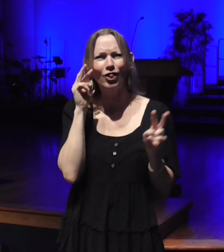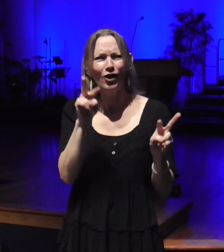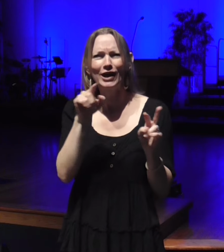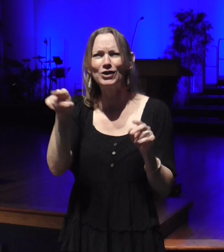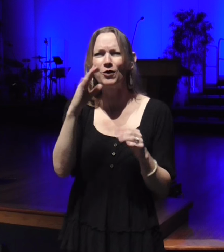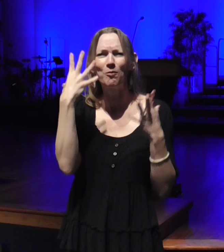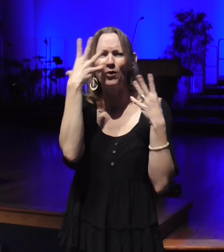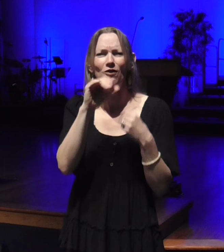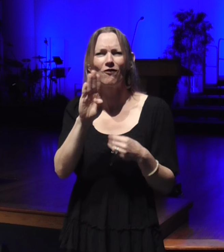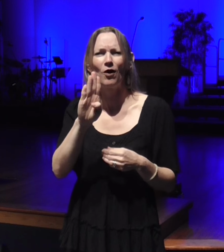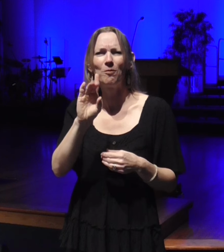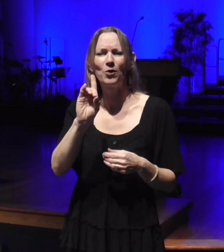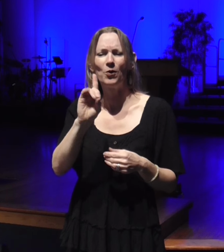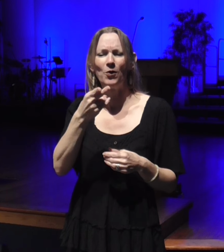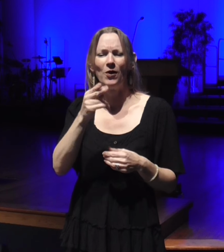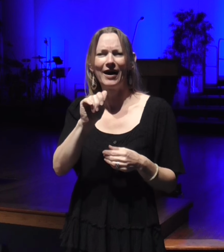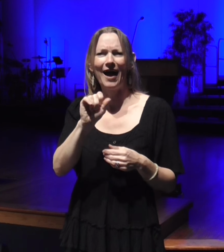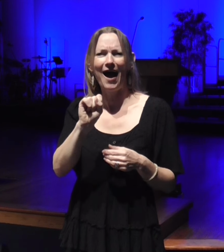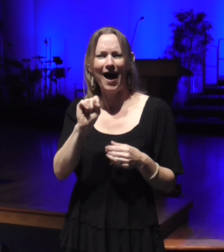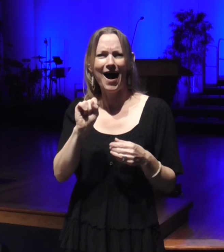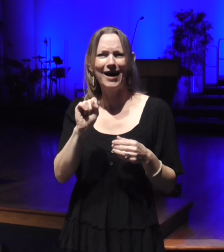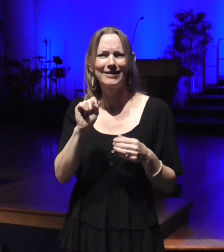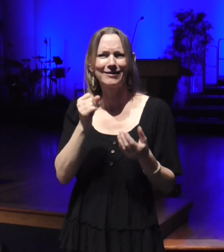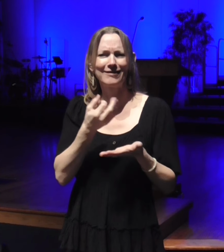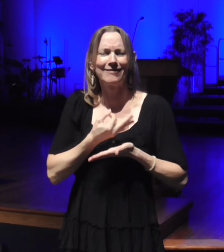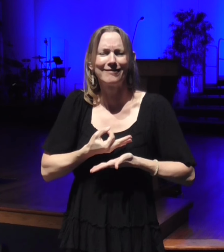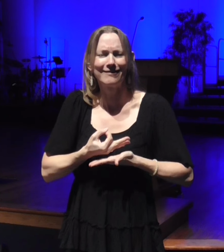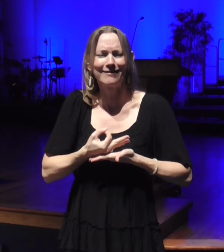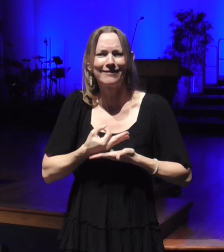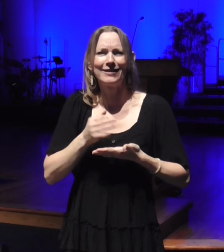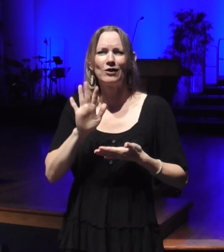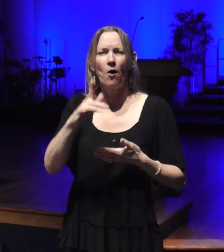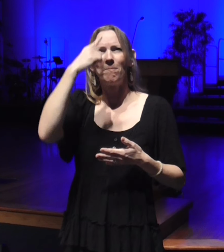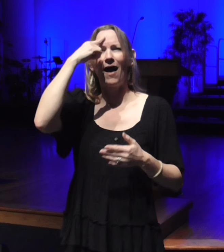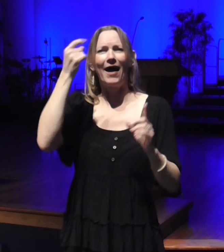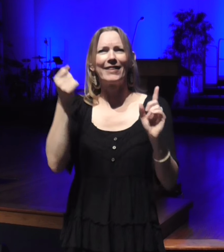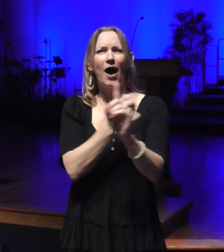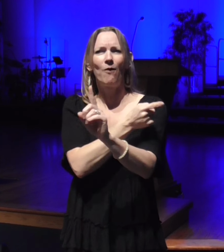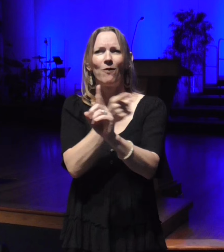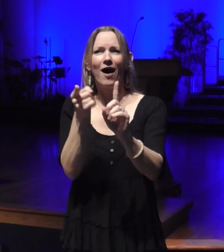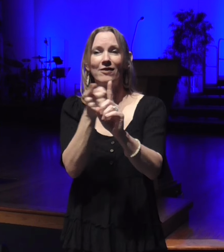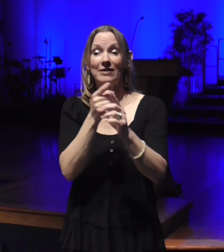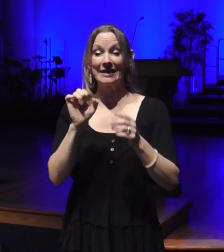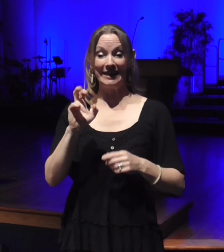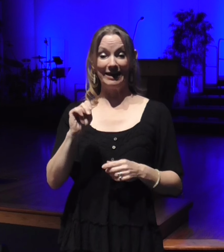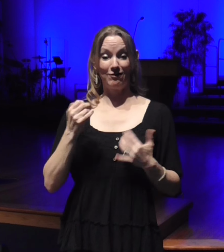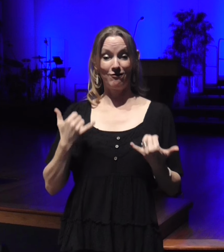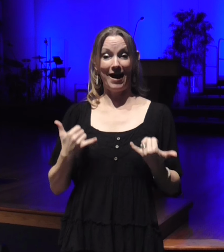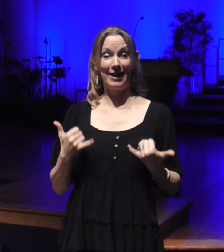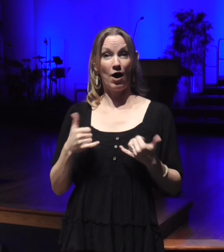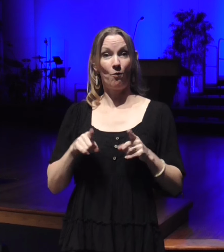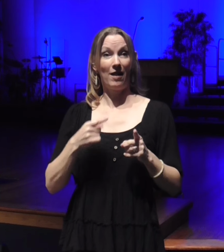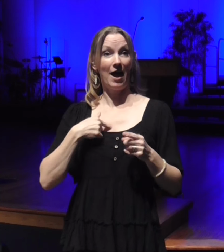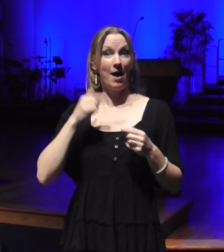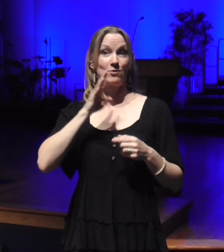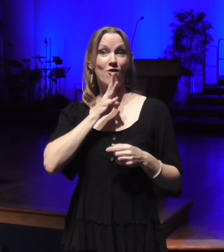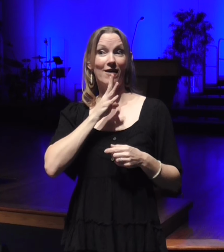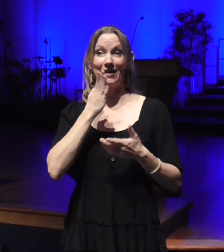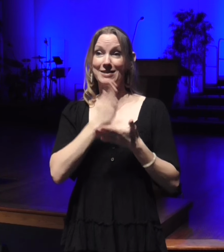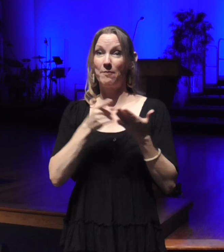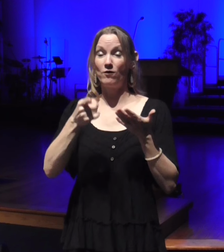at you beautiful Buddhas with your wandering mind. Even right now while I'm speaking, some of you may have